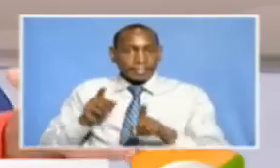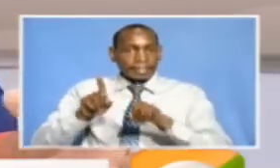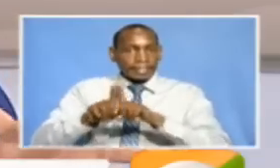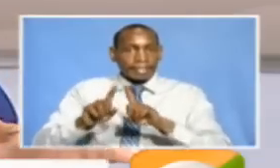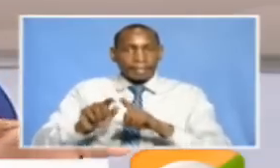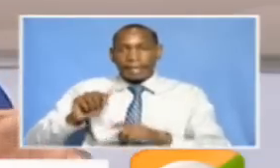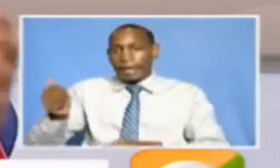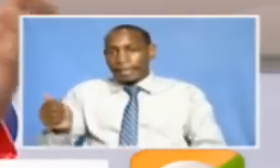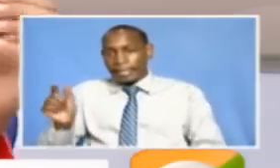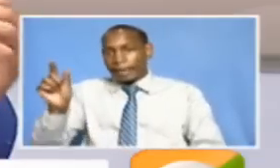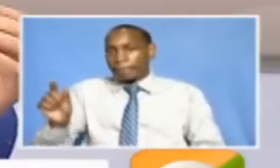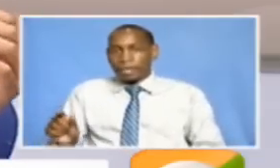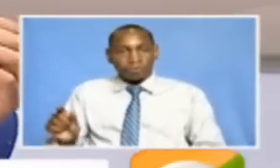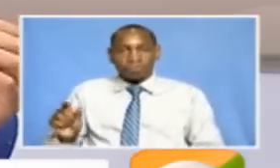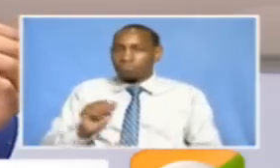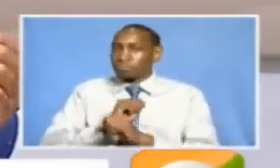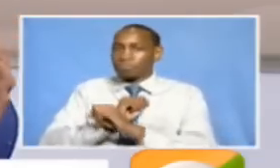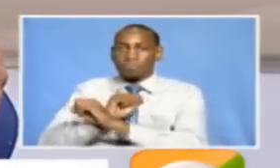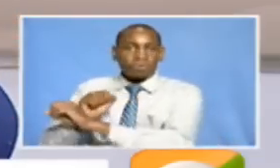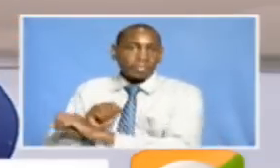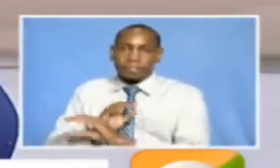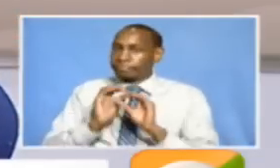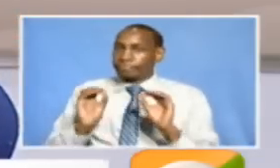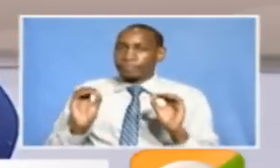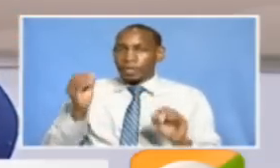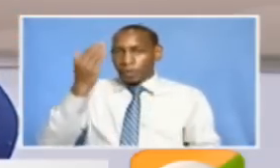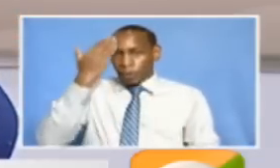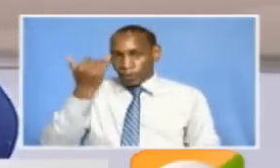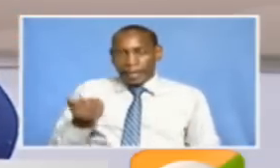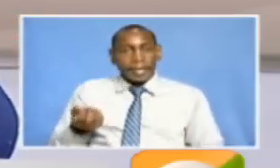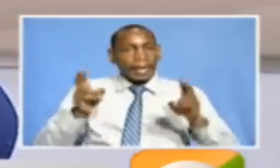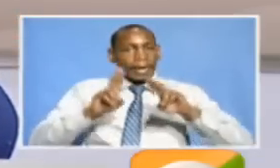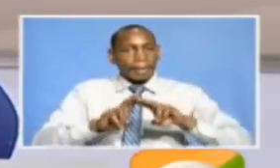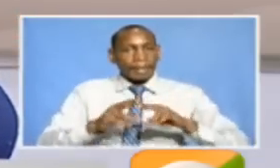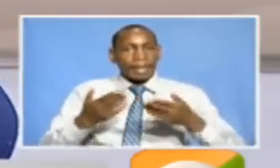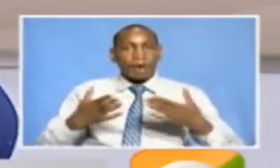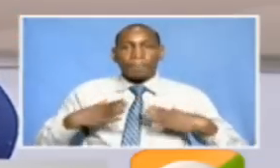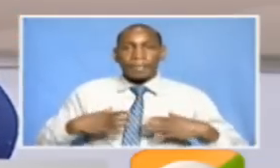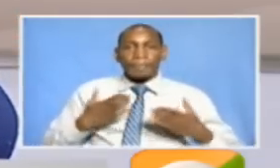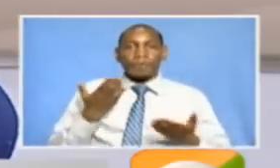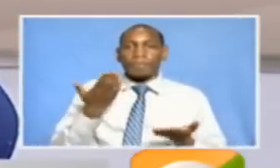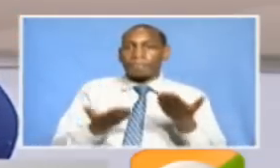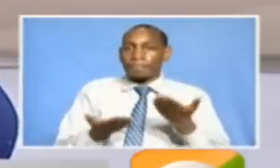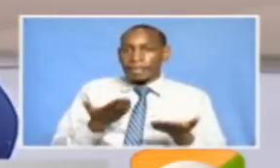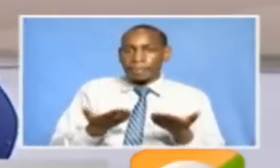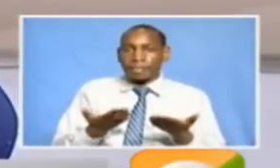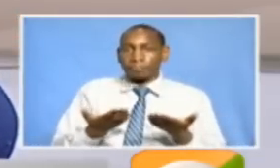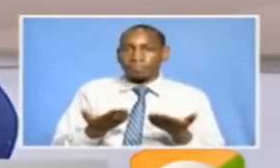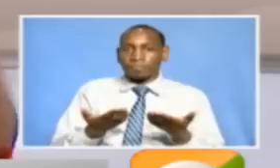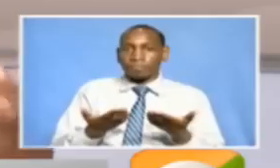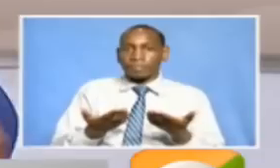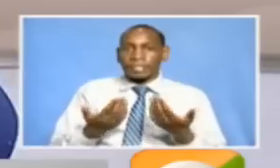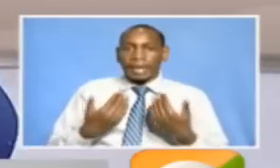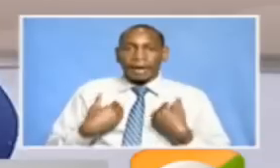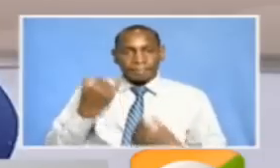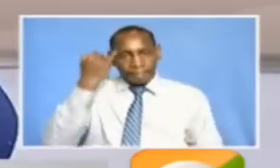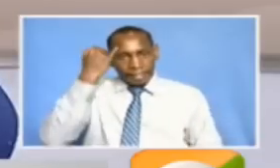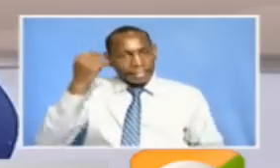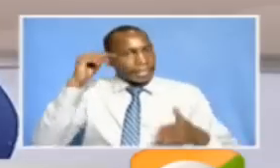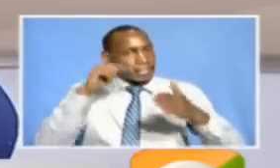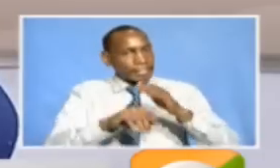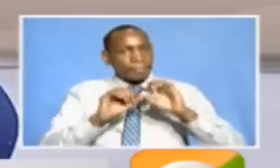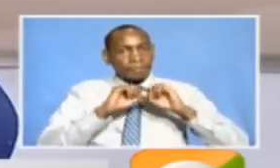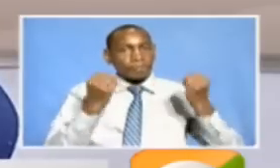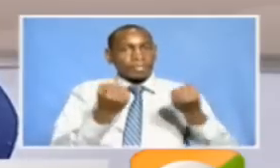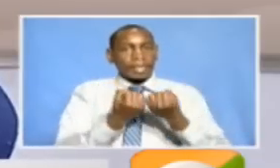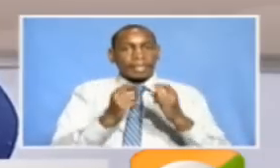to anyone else, they don't see the need to do that. Why do you think that happens? And people have probably blamed it on entrenched chauvinism in our society and whatnot,